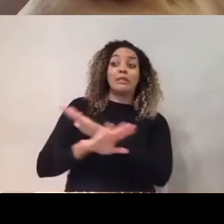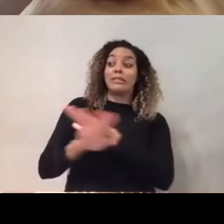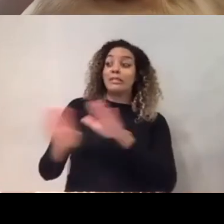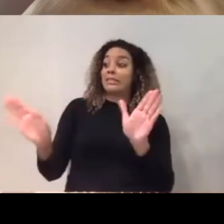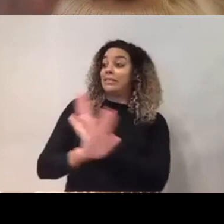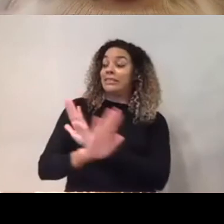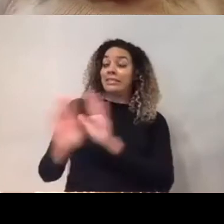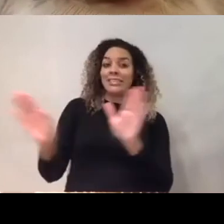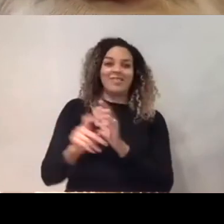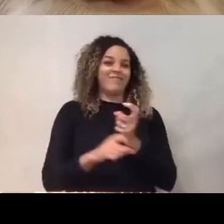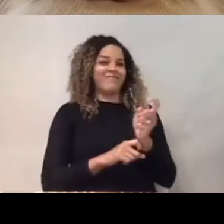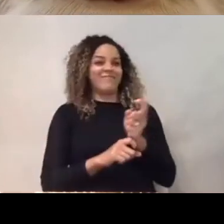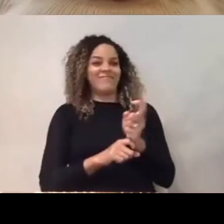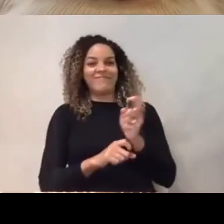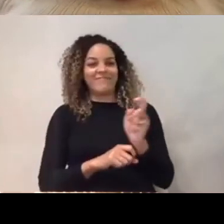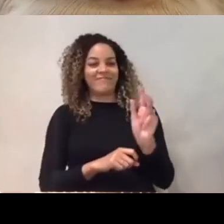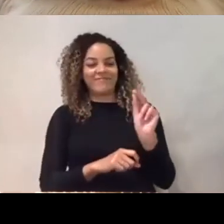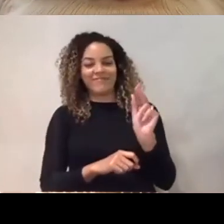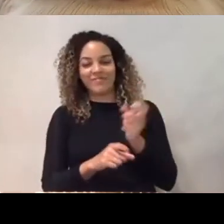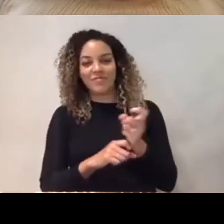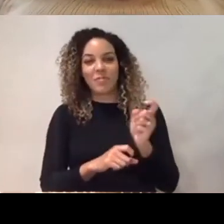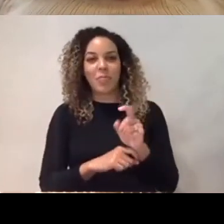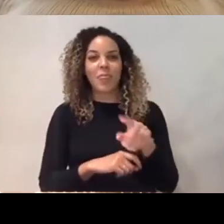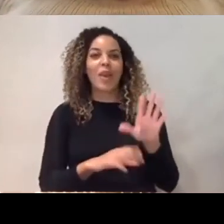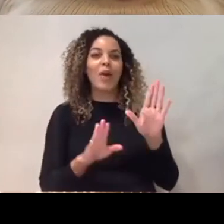I mean, Dino's kind of right.